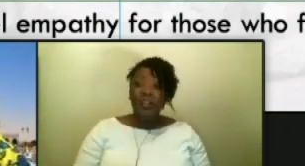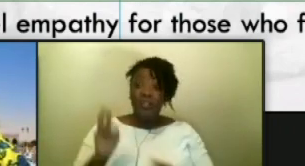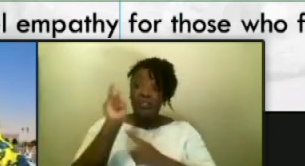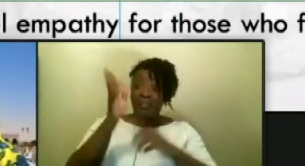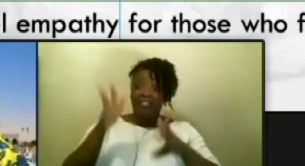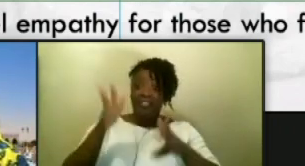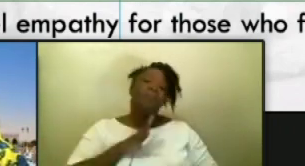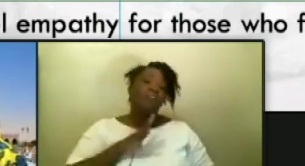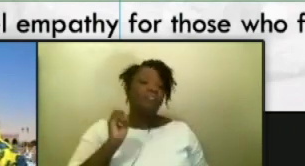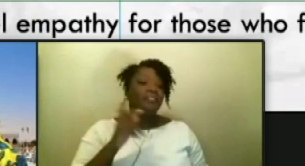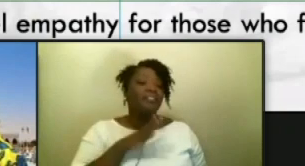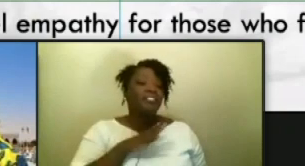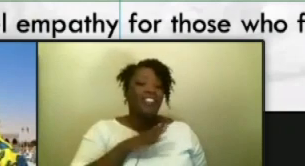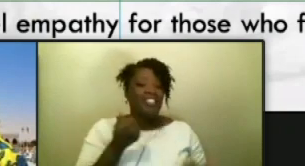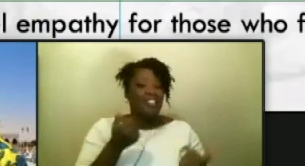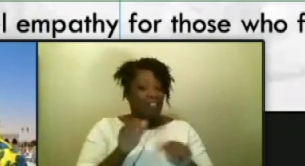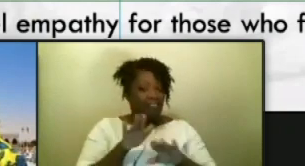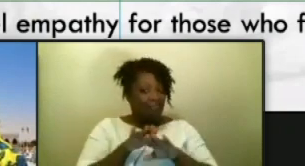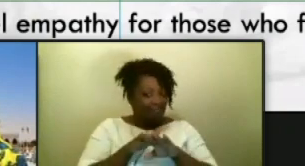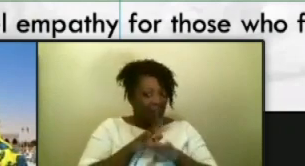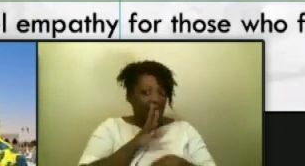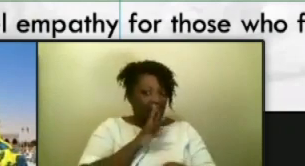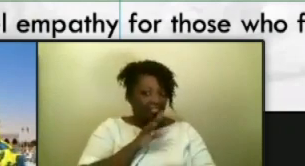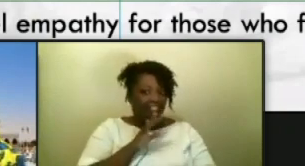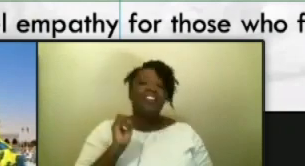Okay, cool. All right, I'll try to go a little slower.